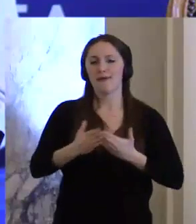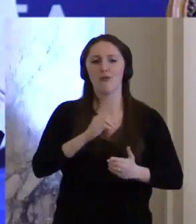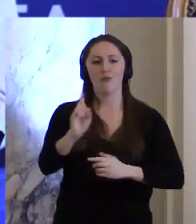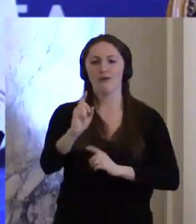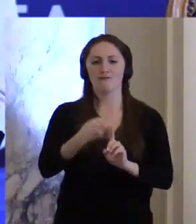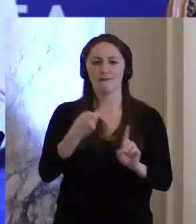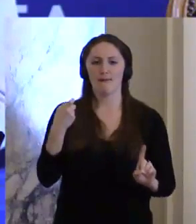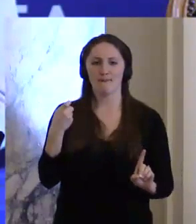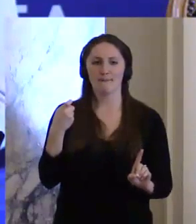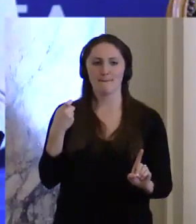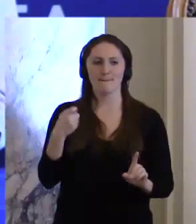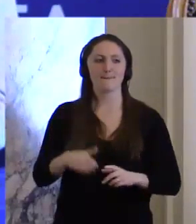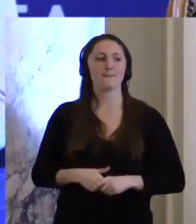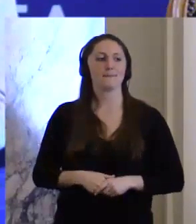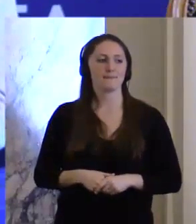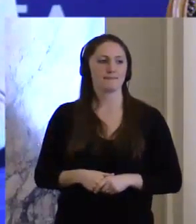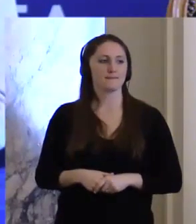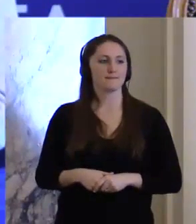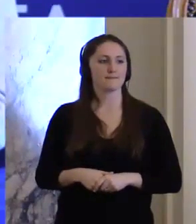are.